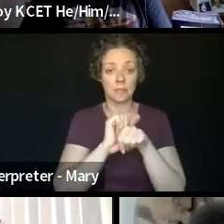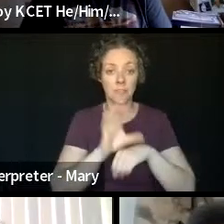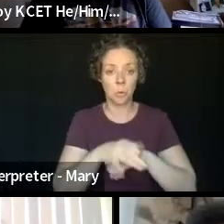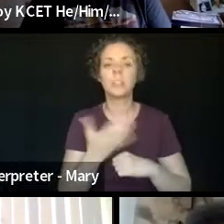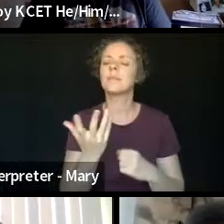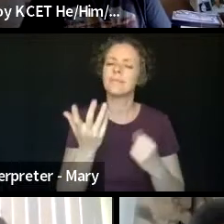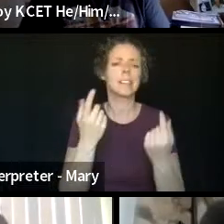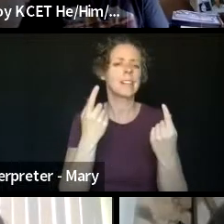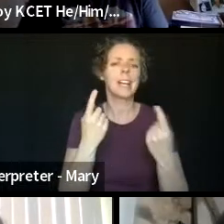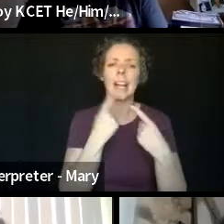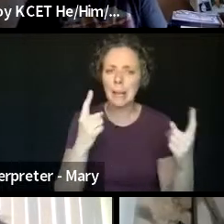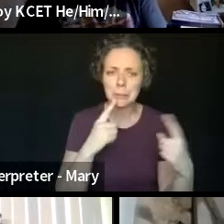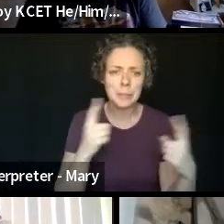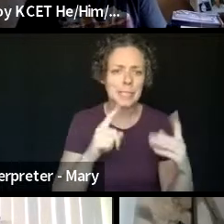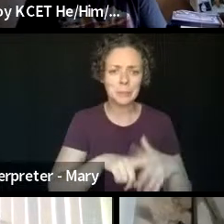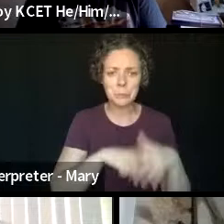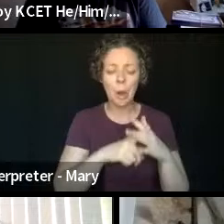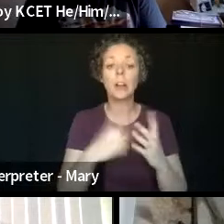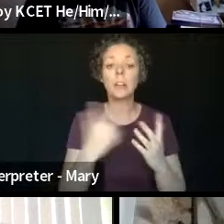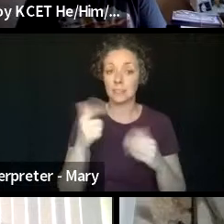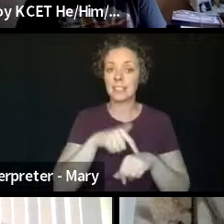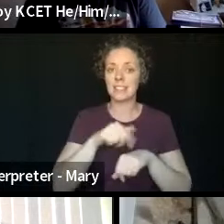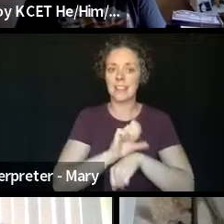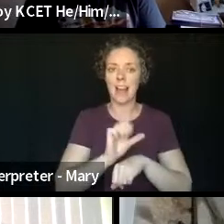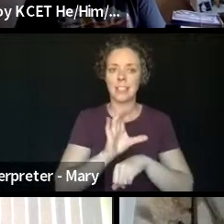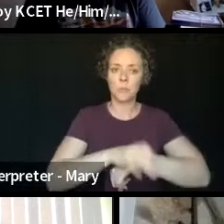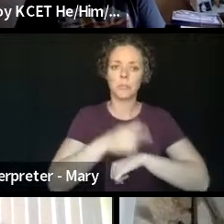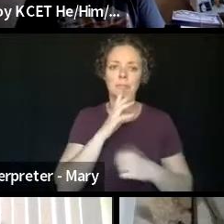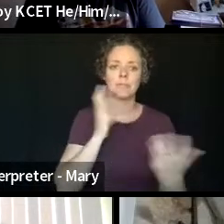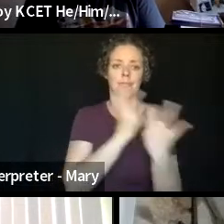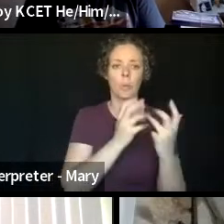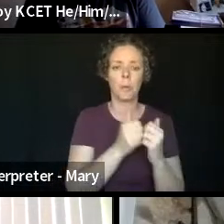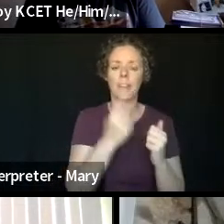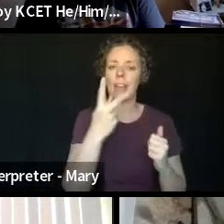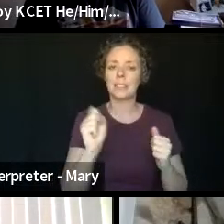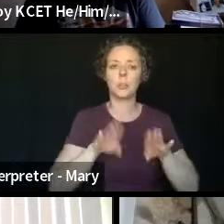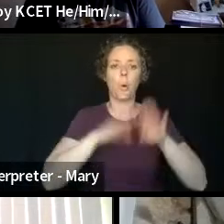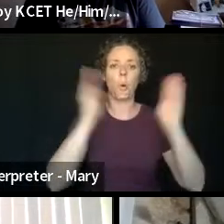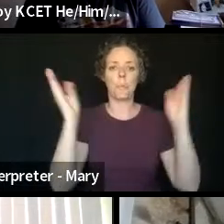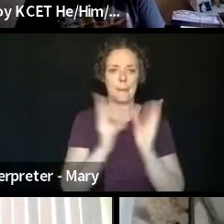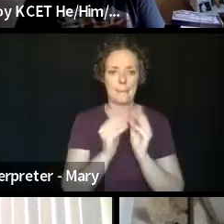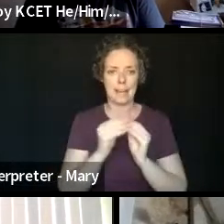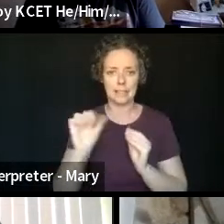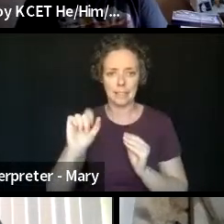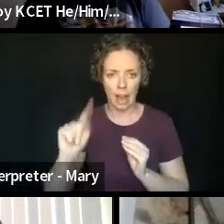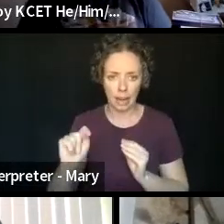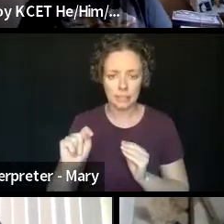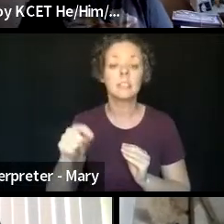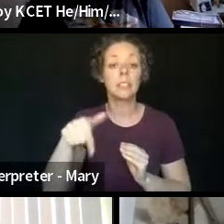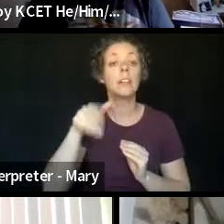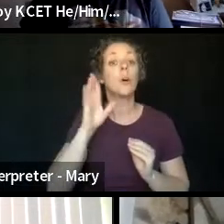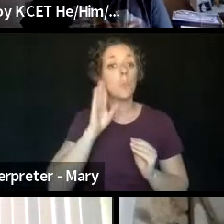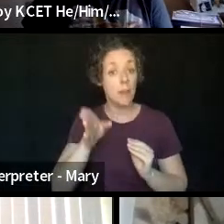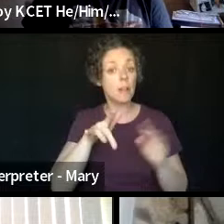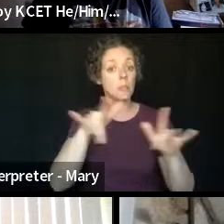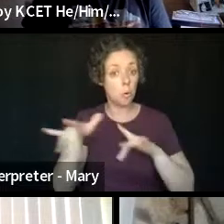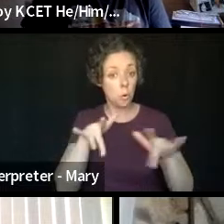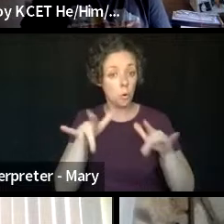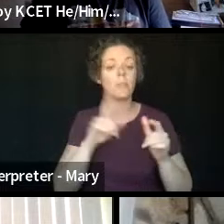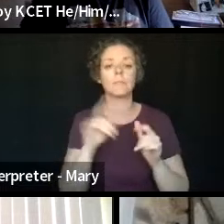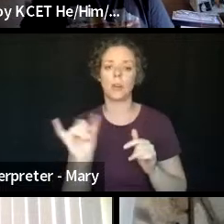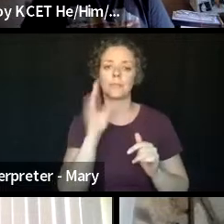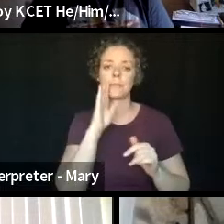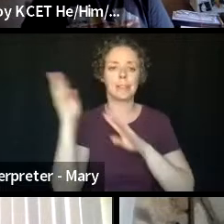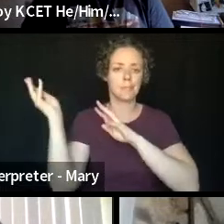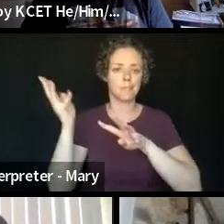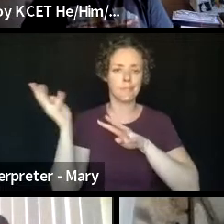announcements. Task Force operates in compliance with the Kansas Open Meetings Act. This meeting is being recorded and live streamed on